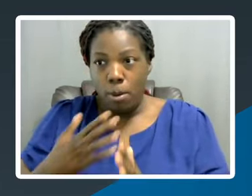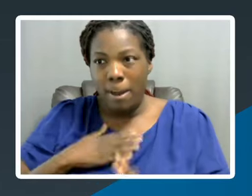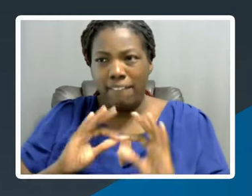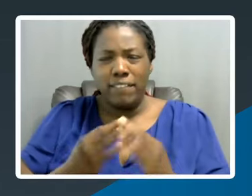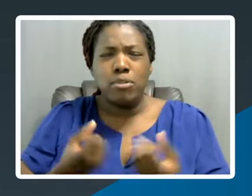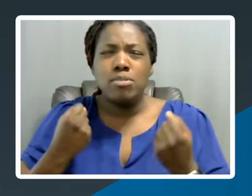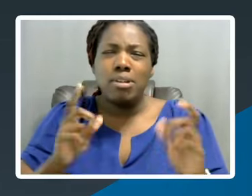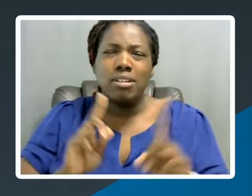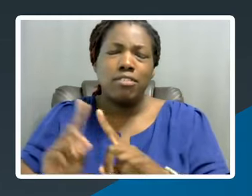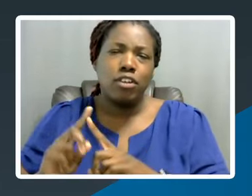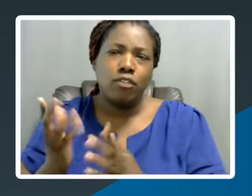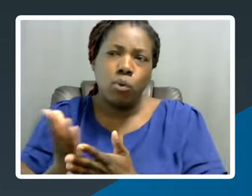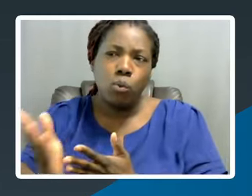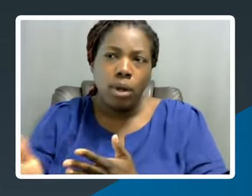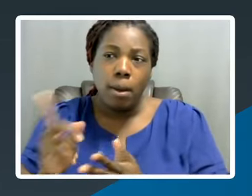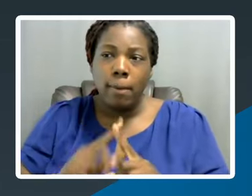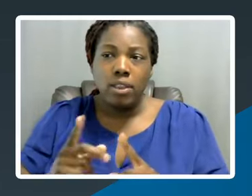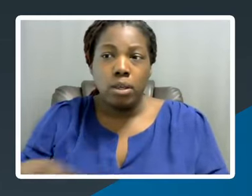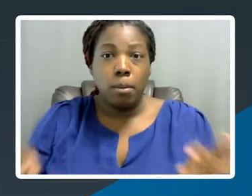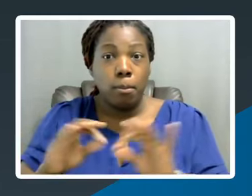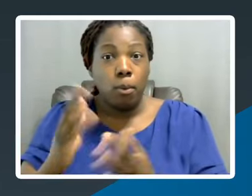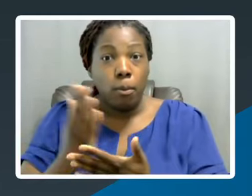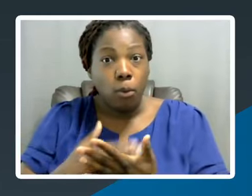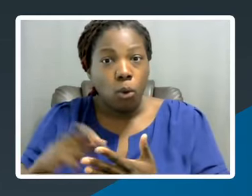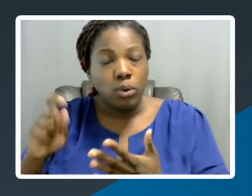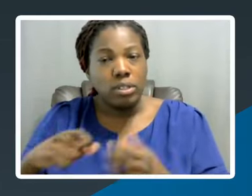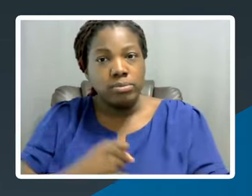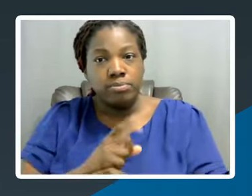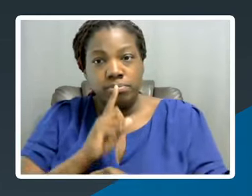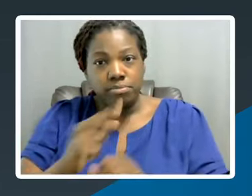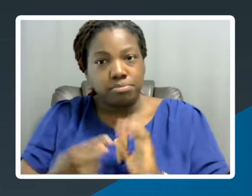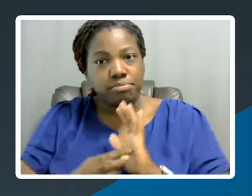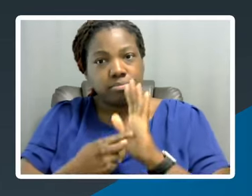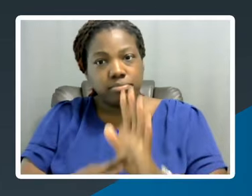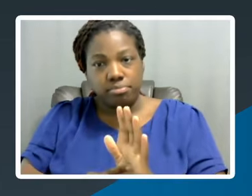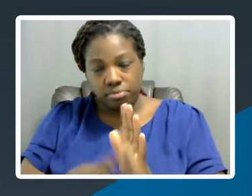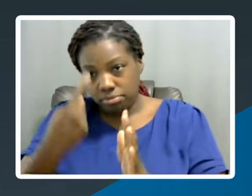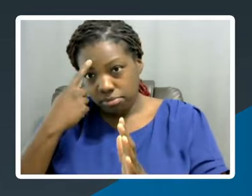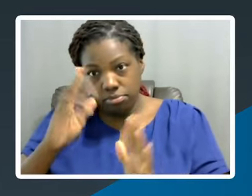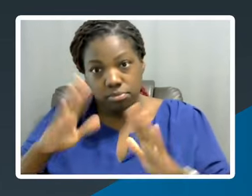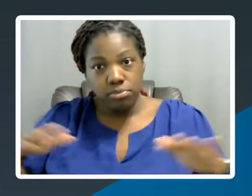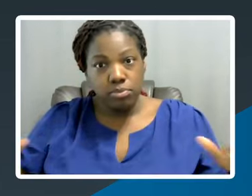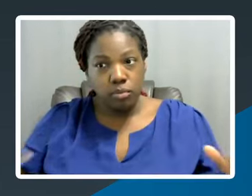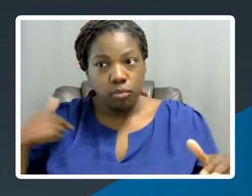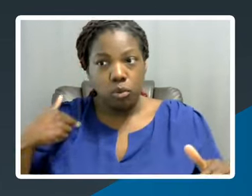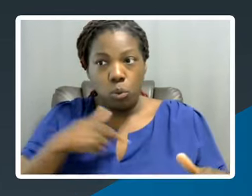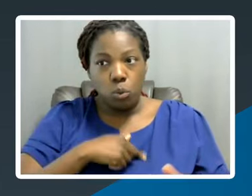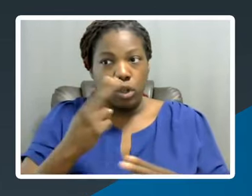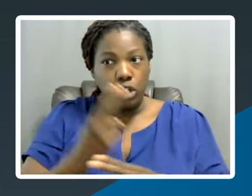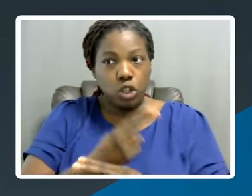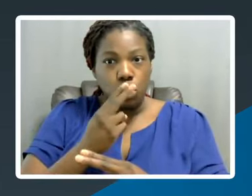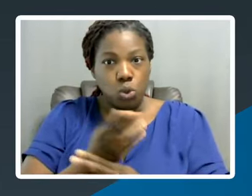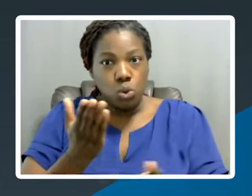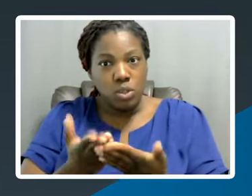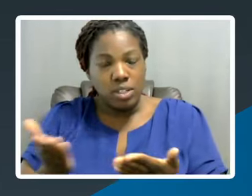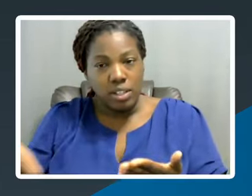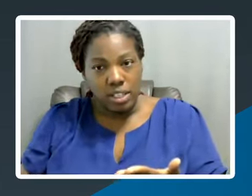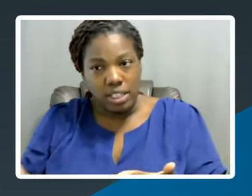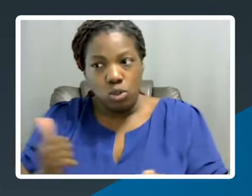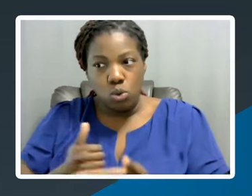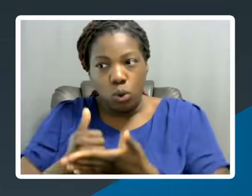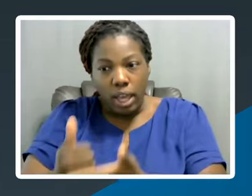this, right? But the important part is we need to make sure we're modeling for kids that we use these tools to help them make more